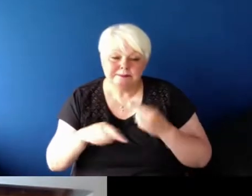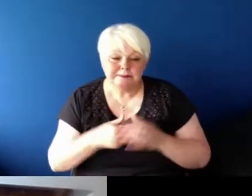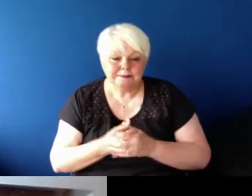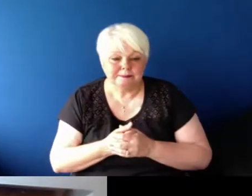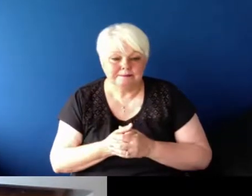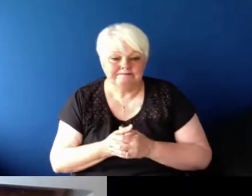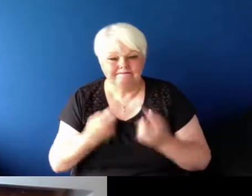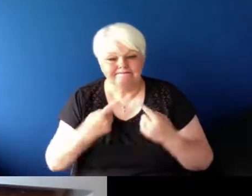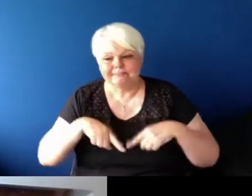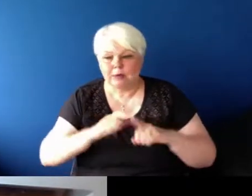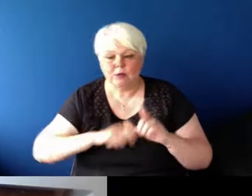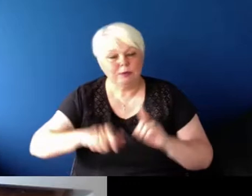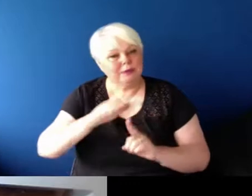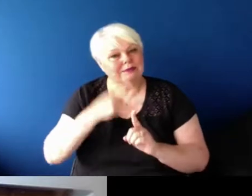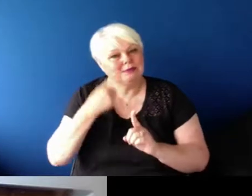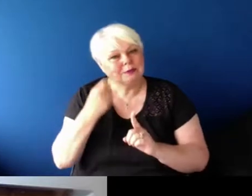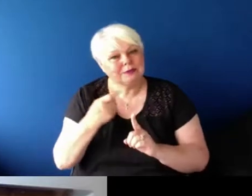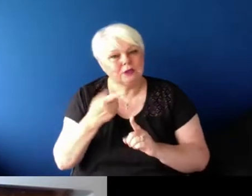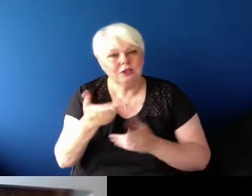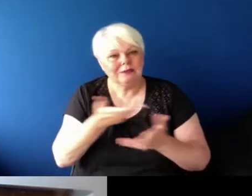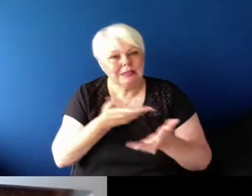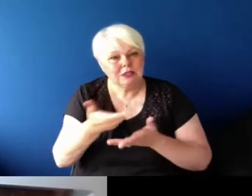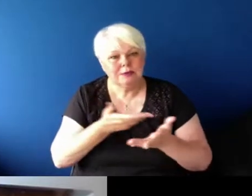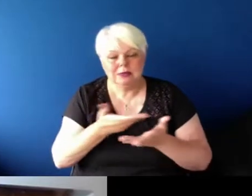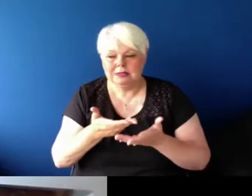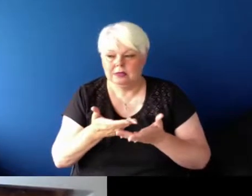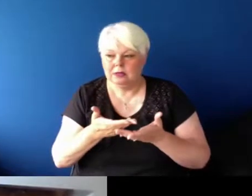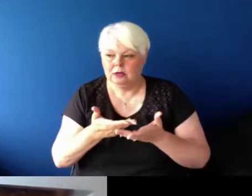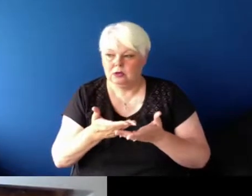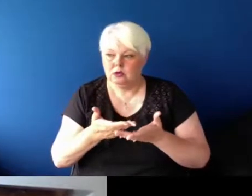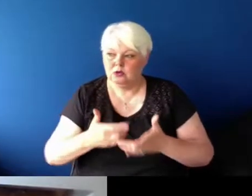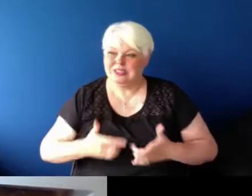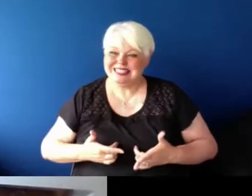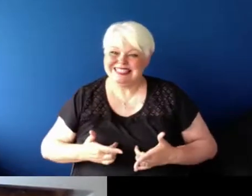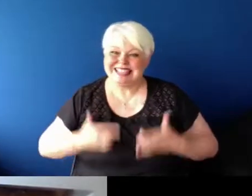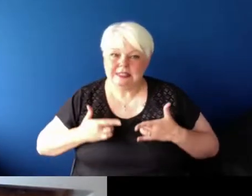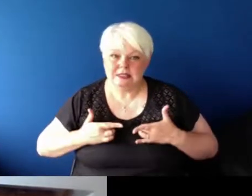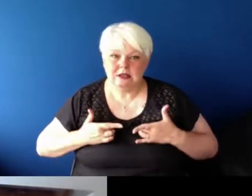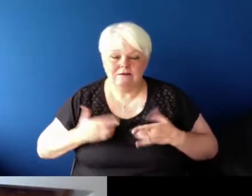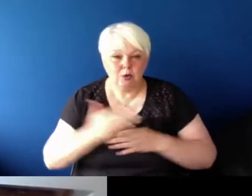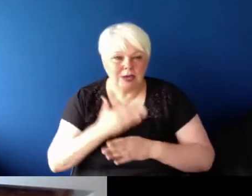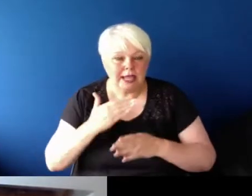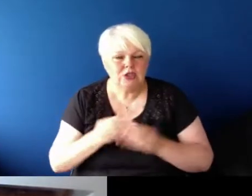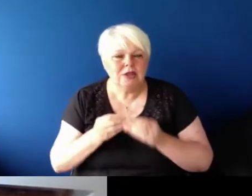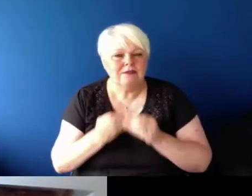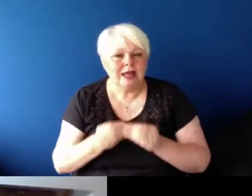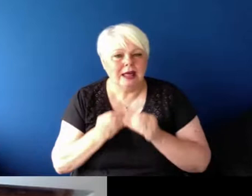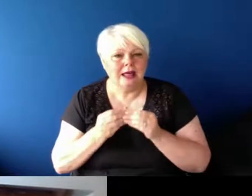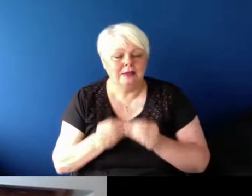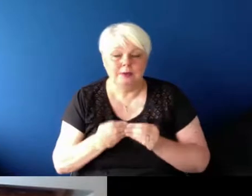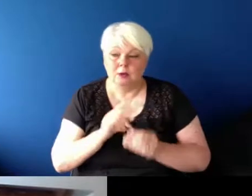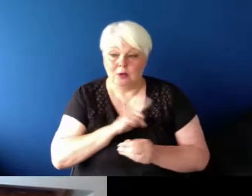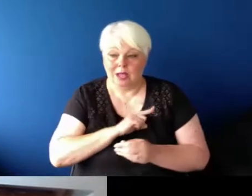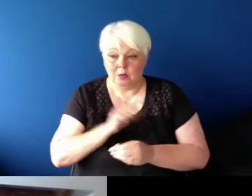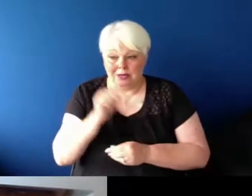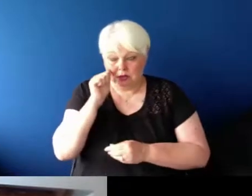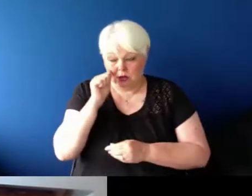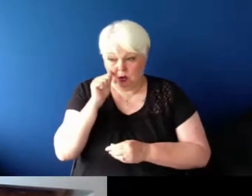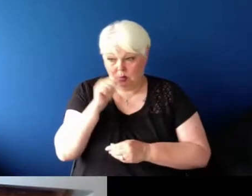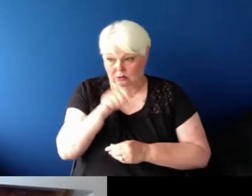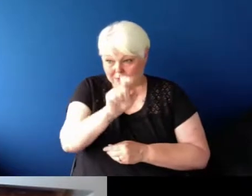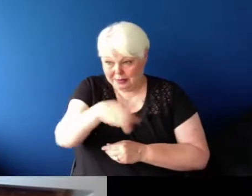kind of community have found these kind of conversations about sense of vocation valuable, because we know that there are members who've had a sense of call